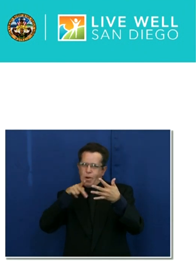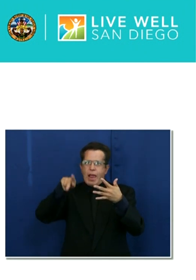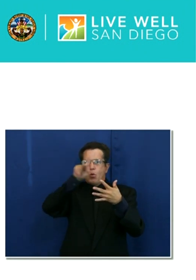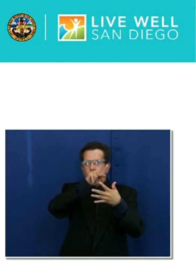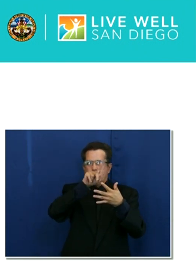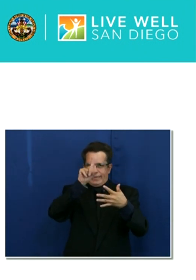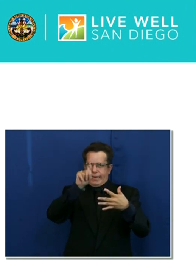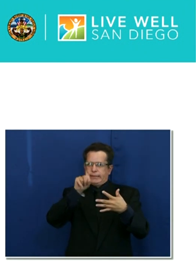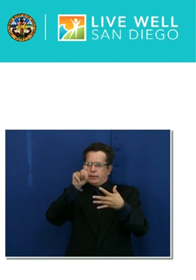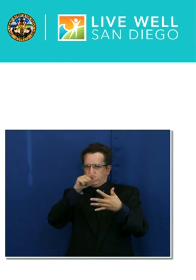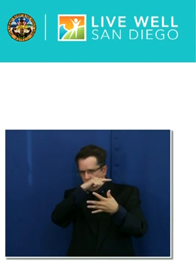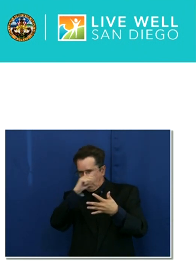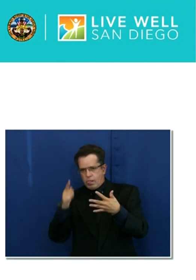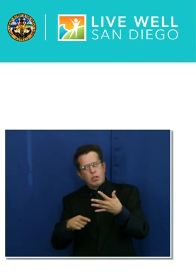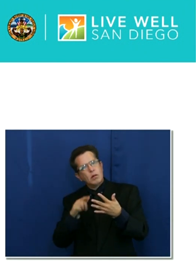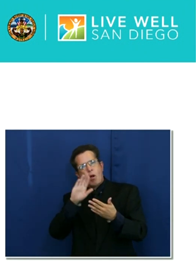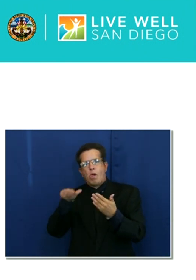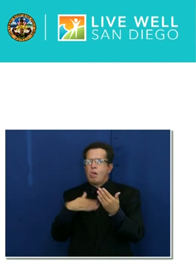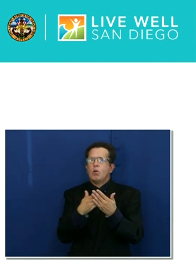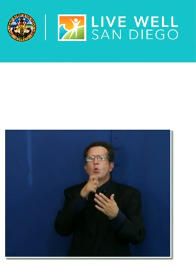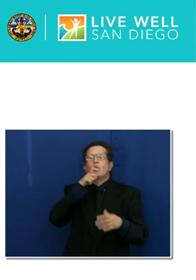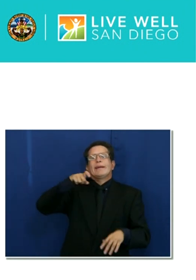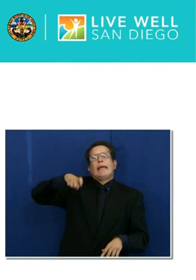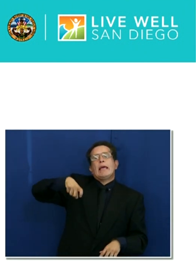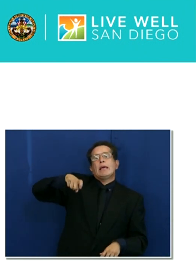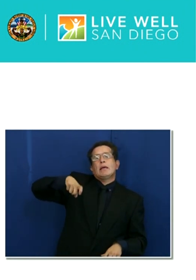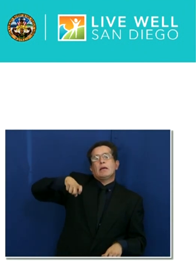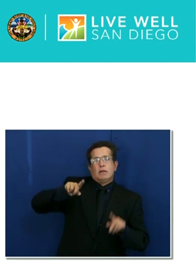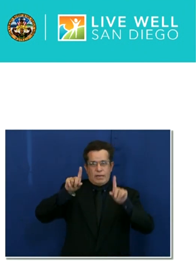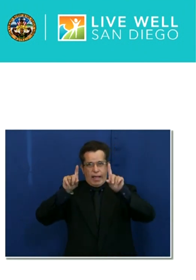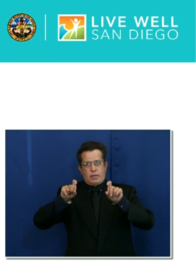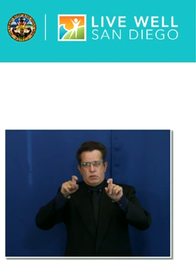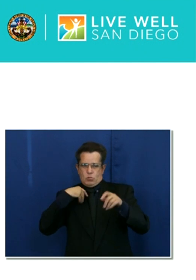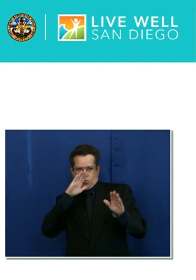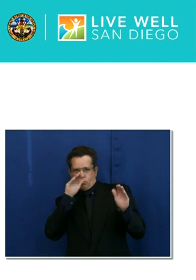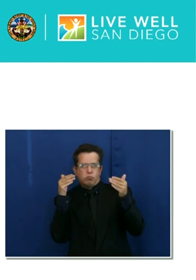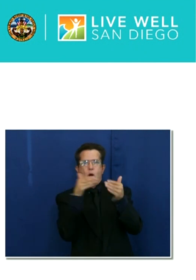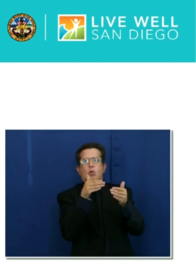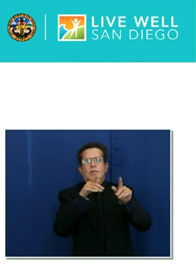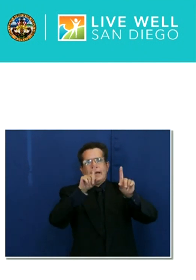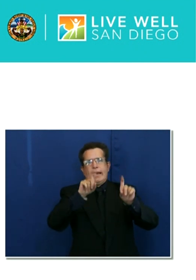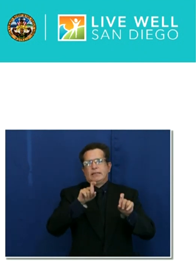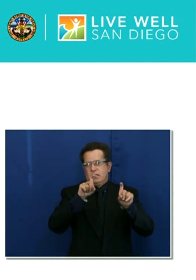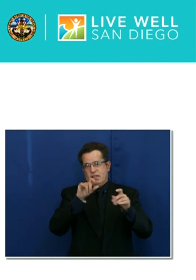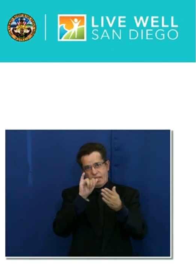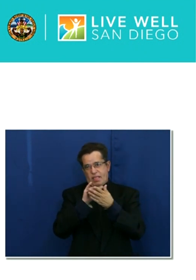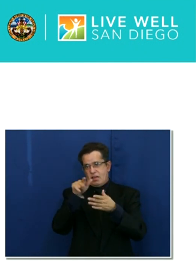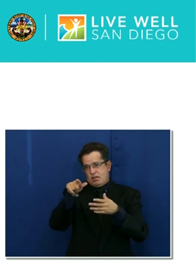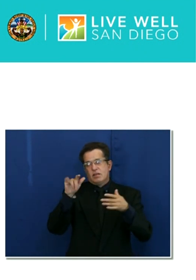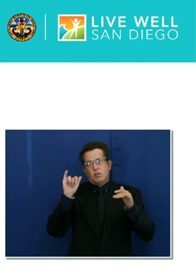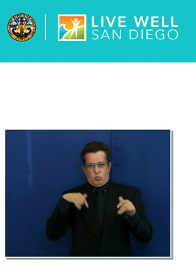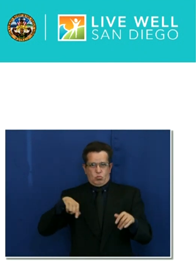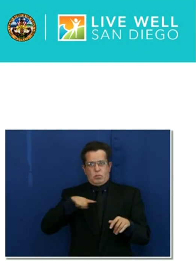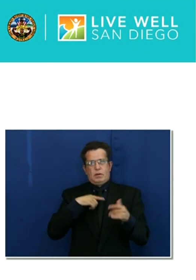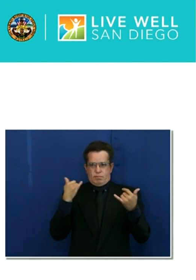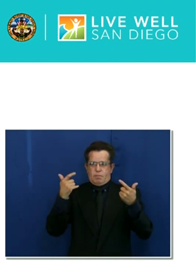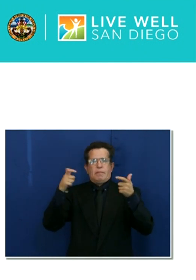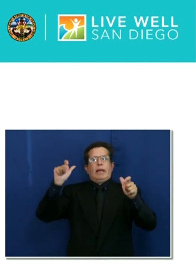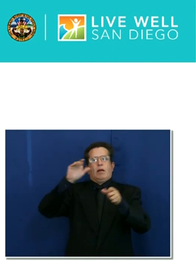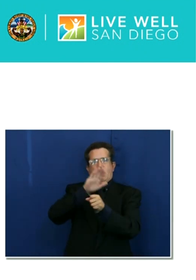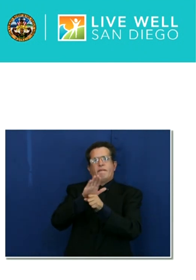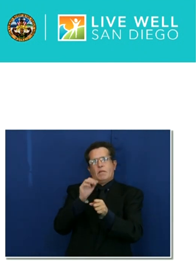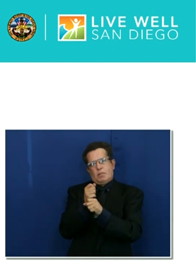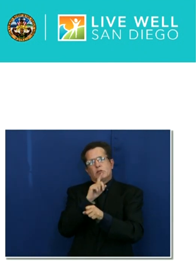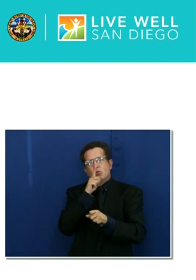the right people that need to be tested in San Diego County, and that pool is large enough to ensure